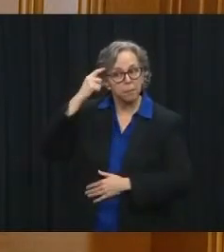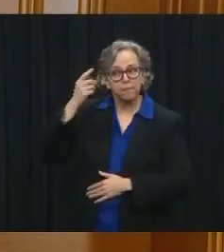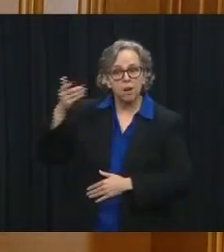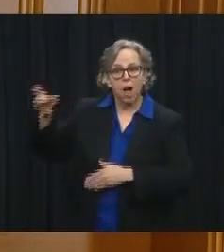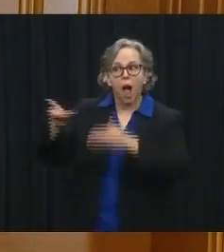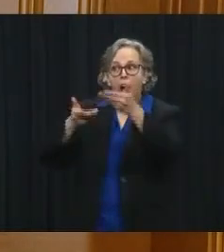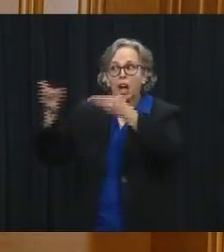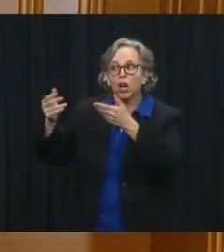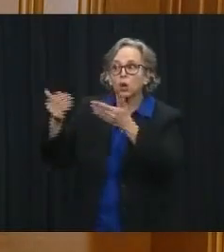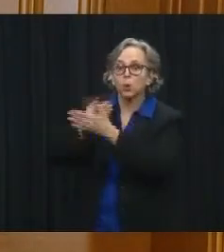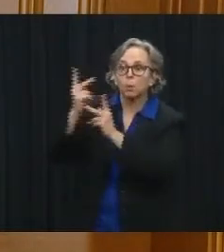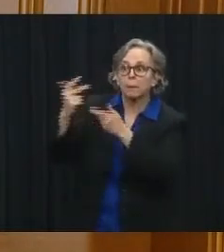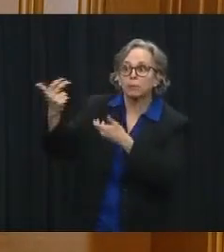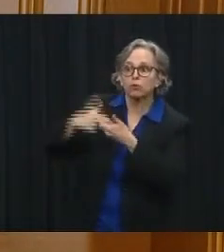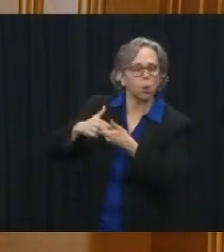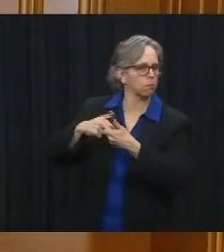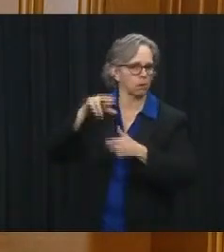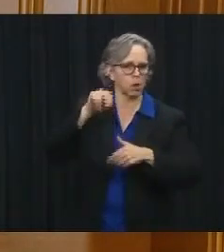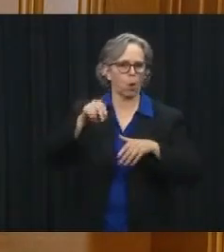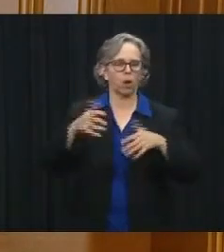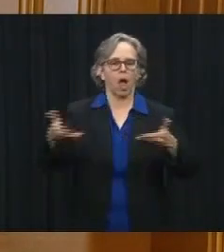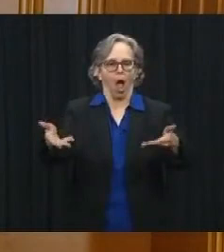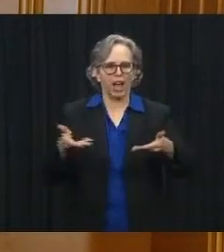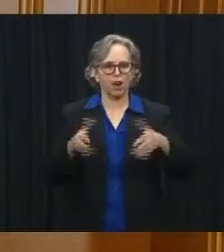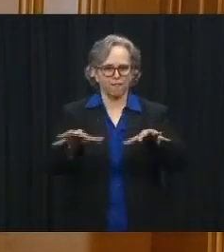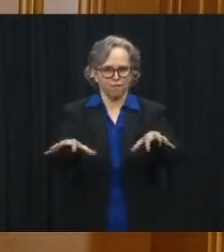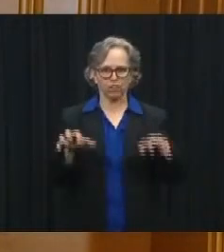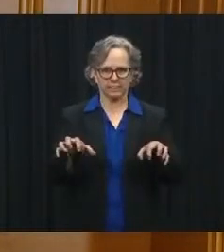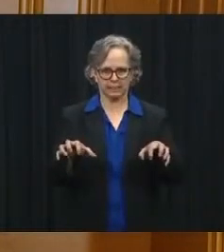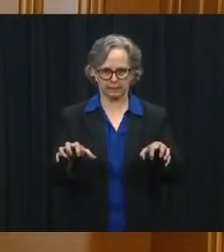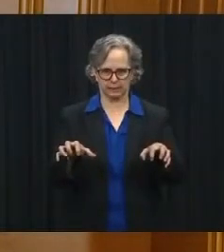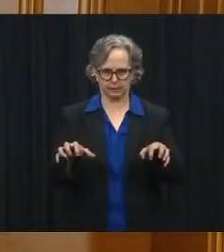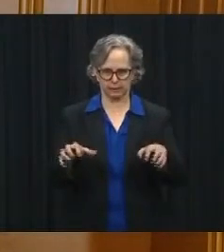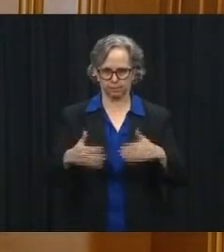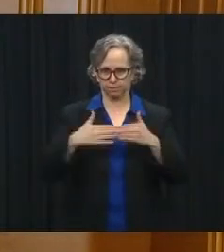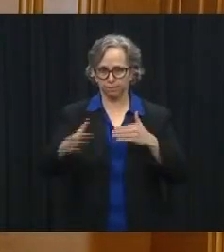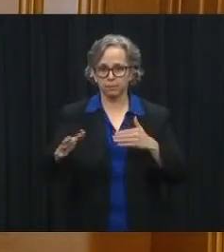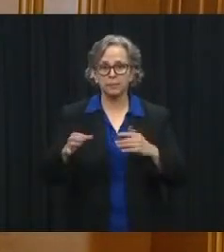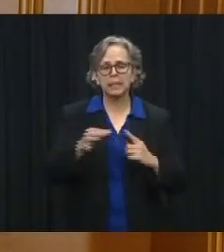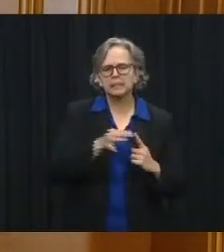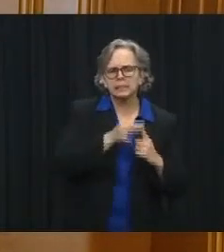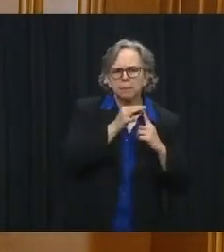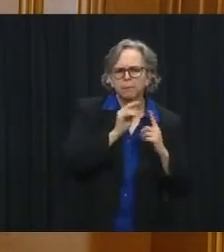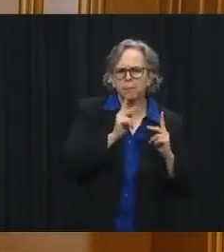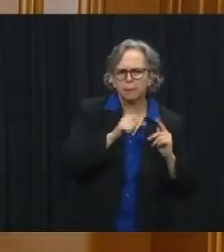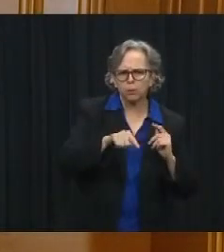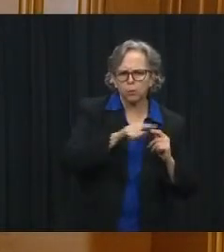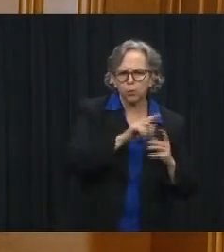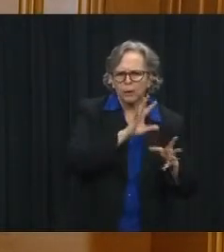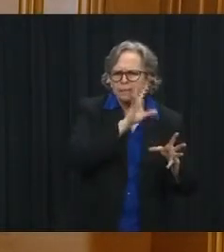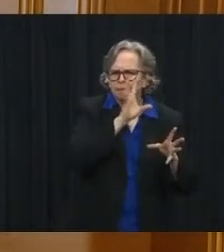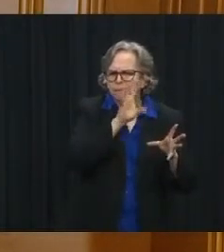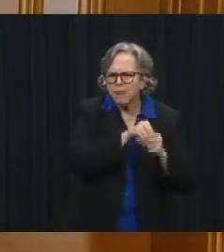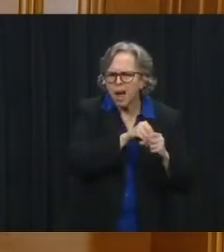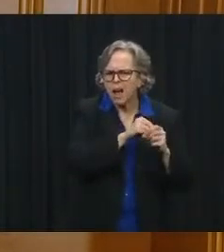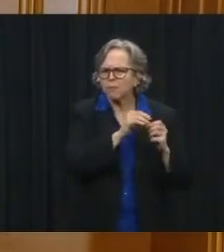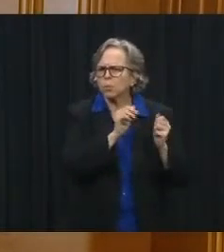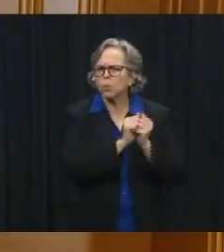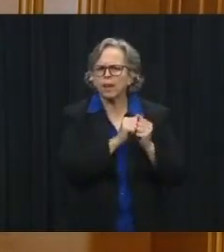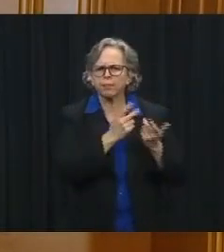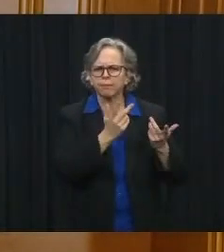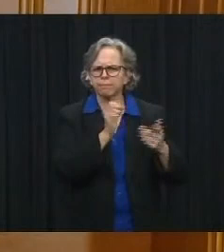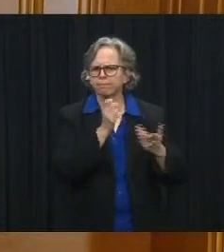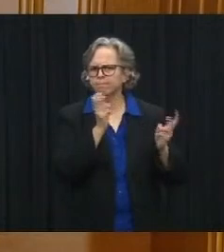only exception will be those who are directly involved in fighting the coronavirus, and for anything that we need to do that.